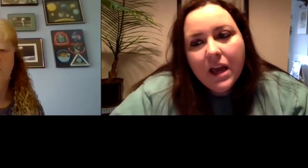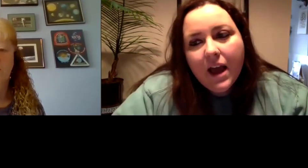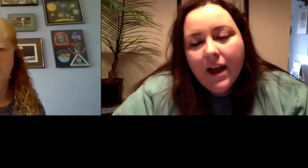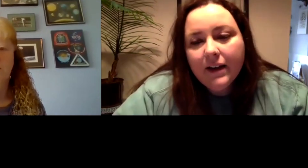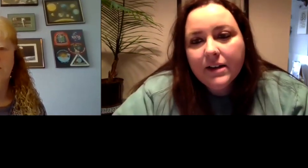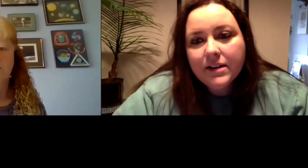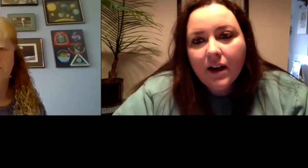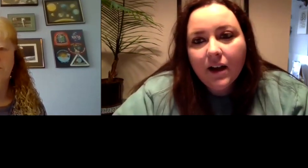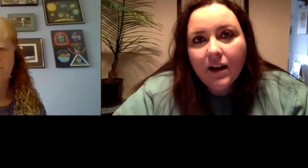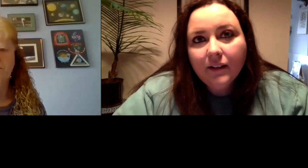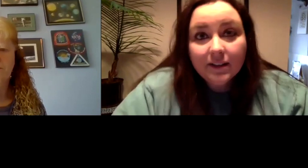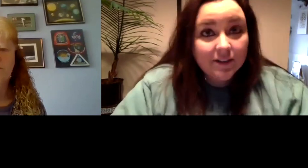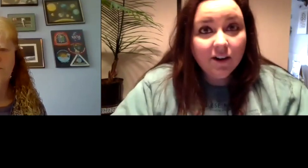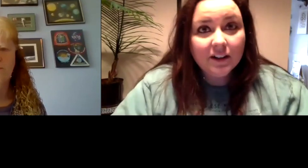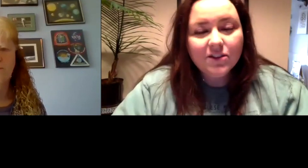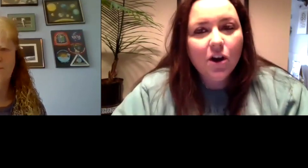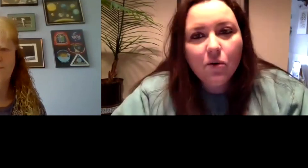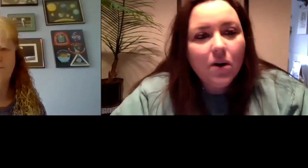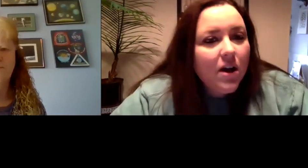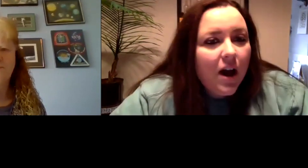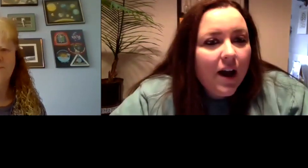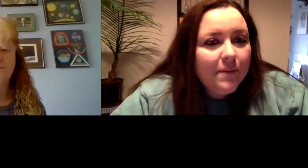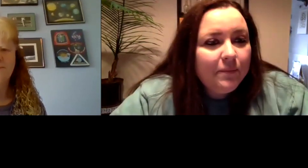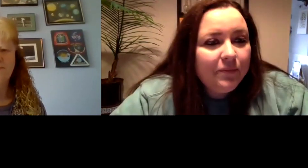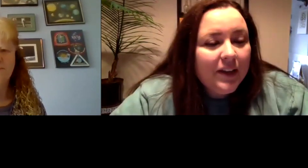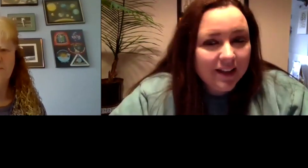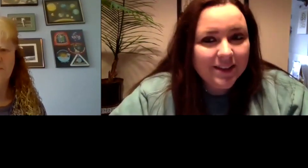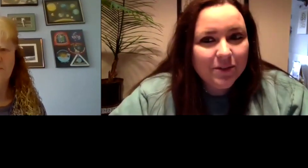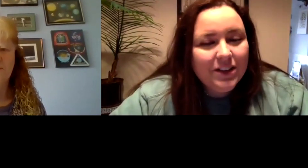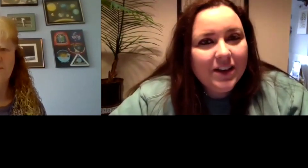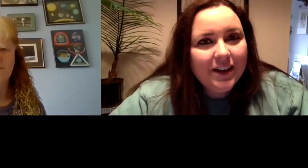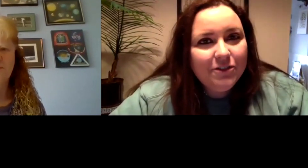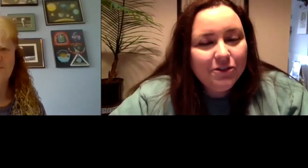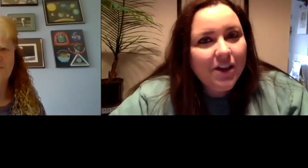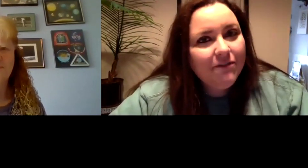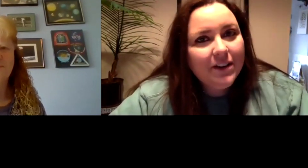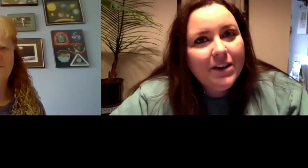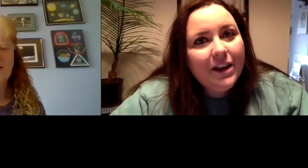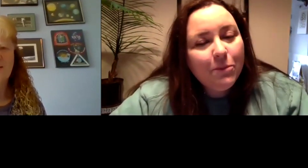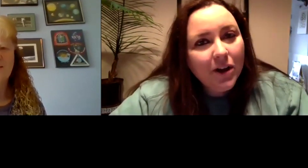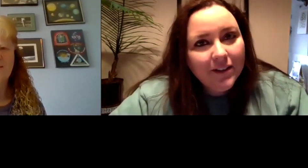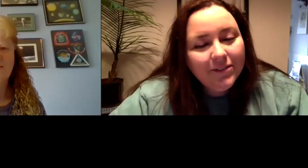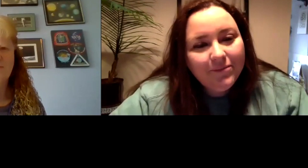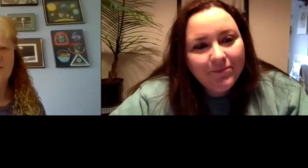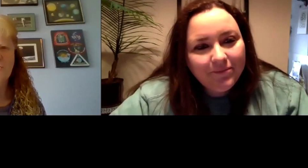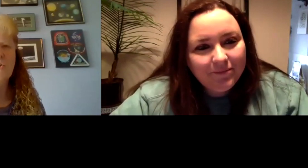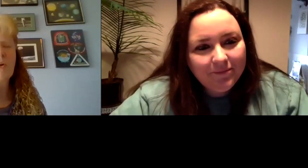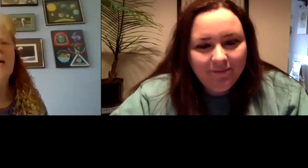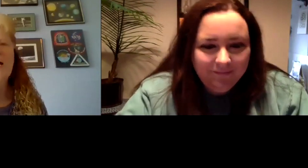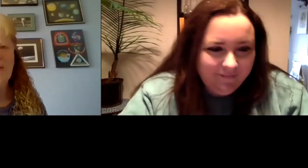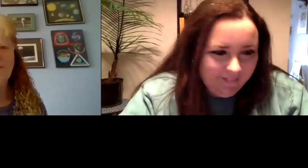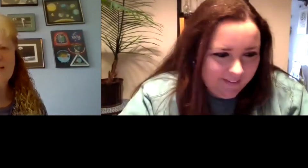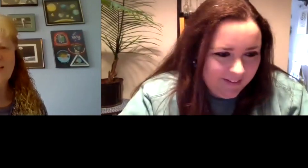everybody and let's get started. So, Nancy, would you like to introduce yourself and your book?